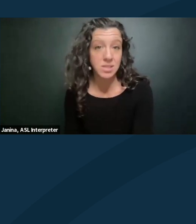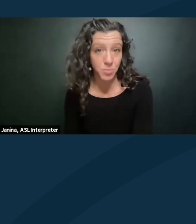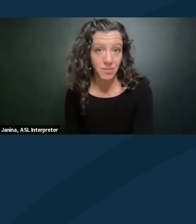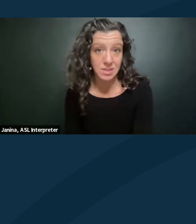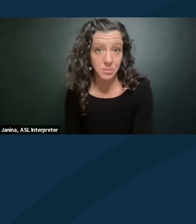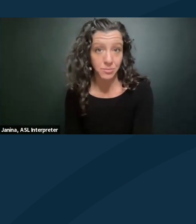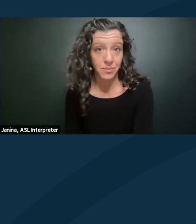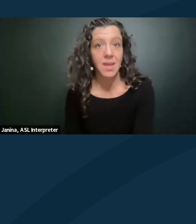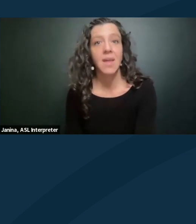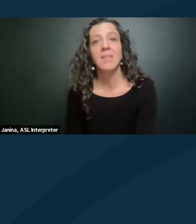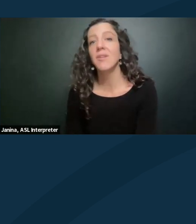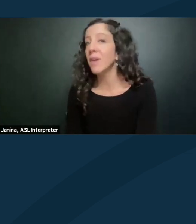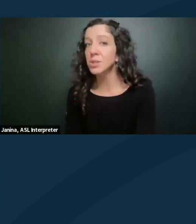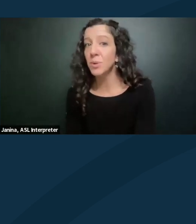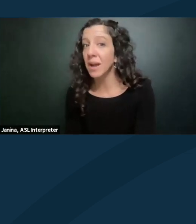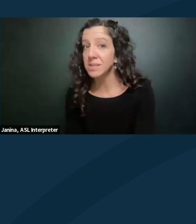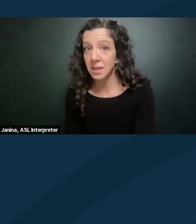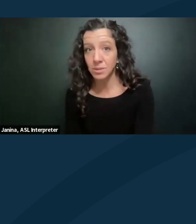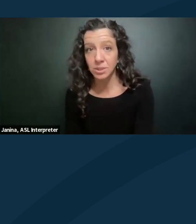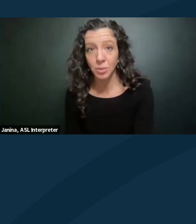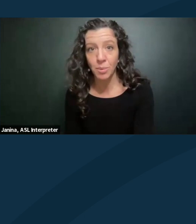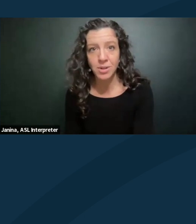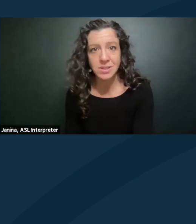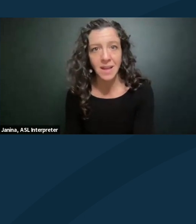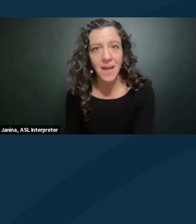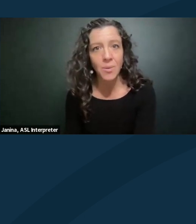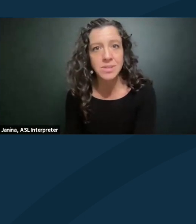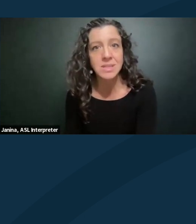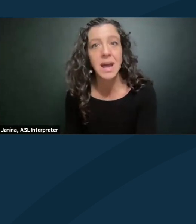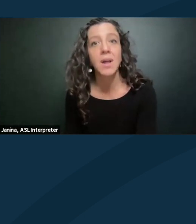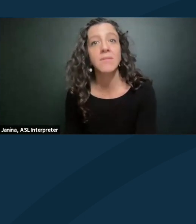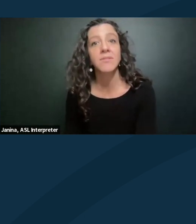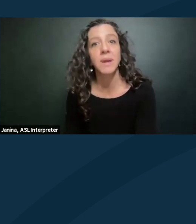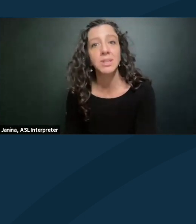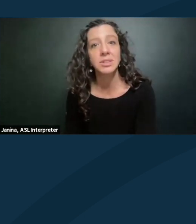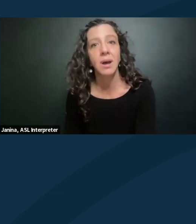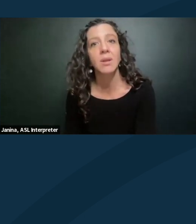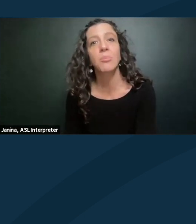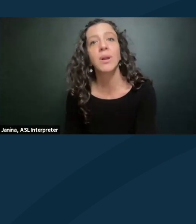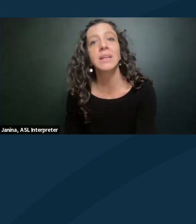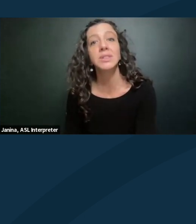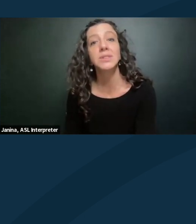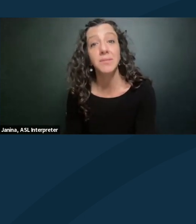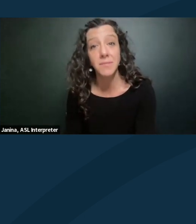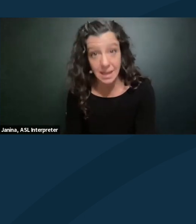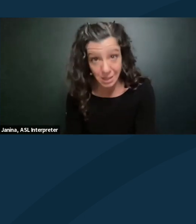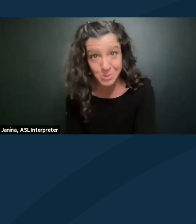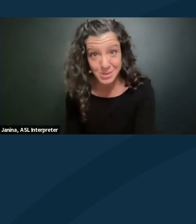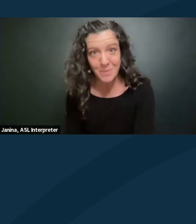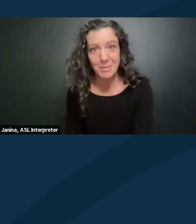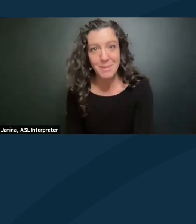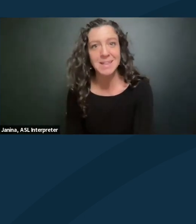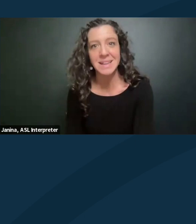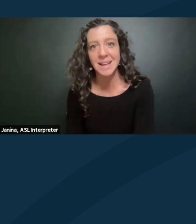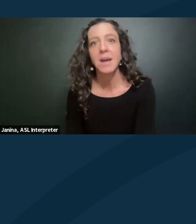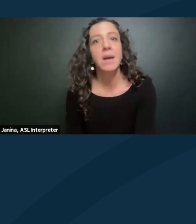conferences, press briefing. They failed to provide sign language interpreters, and that was a denial of information on important